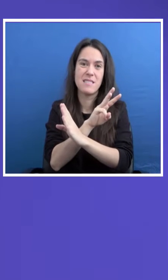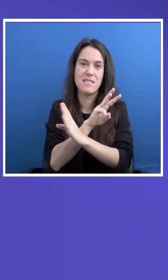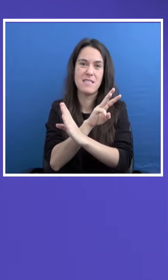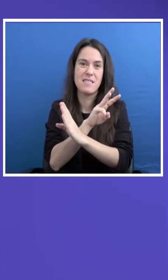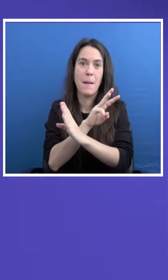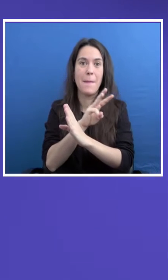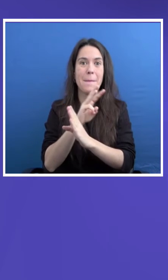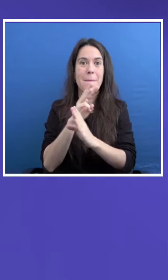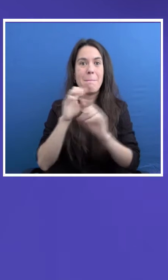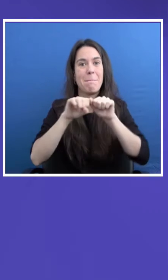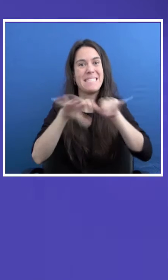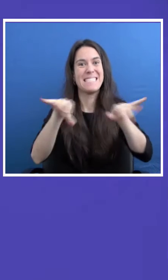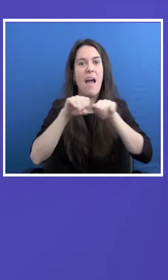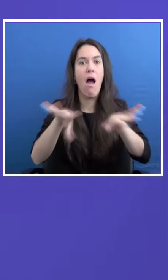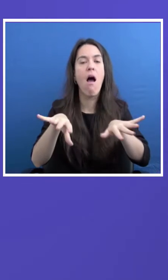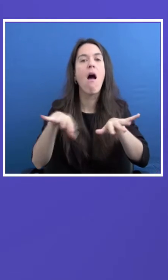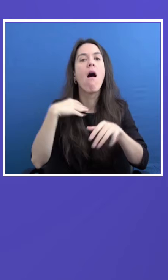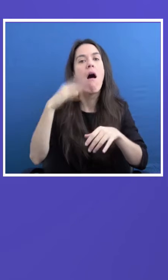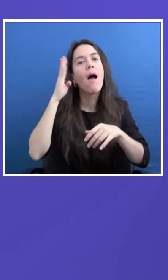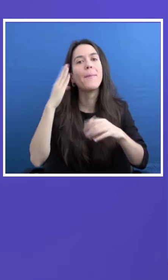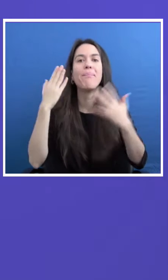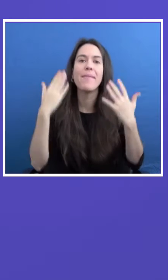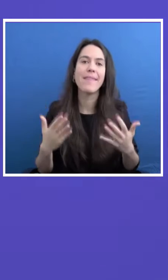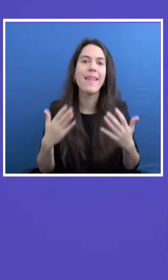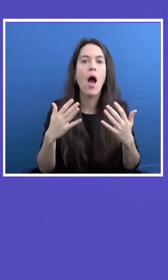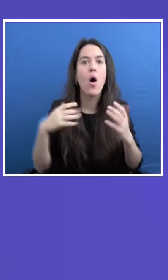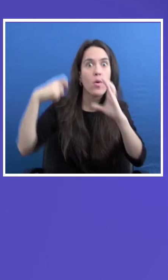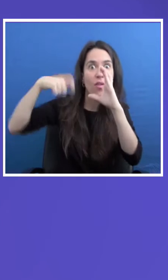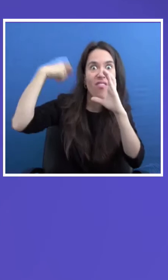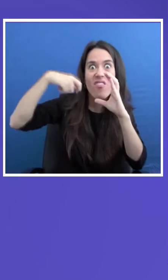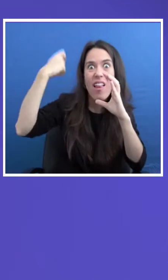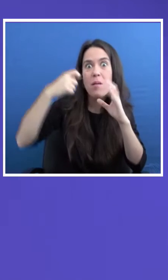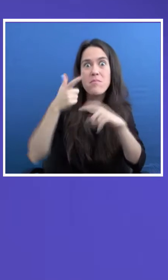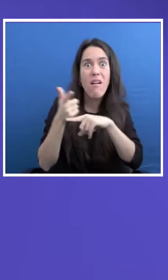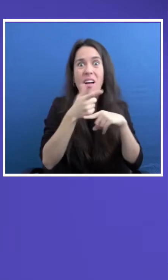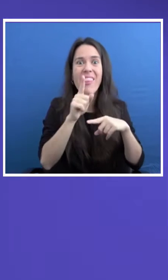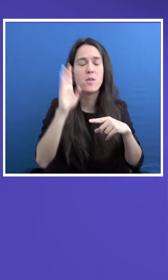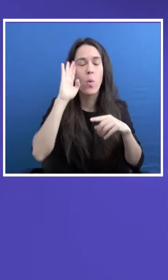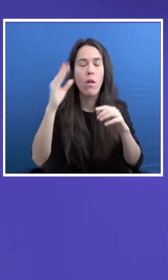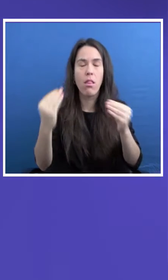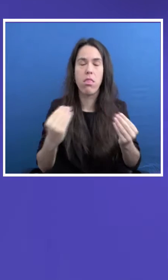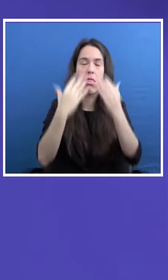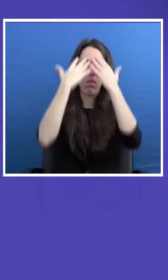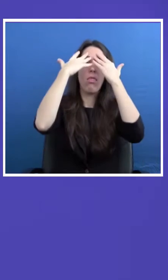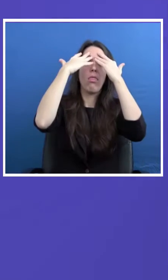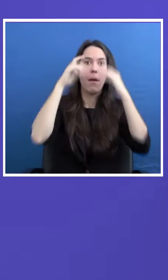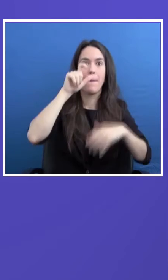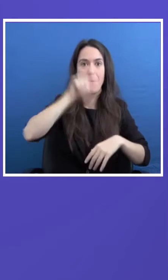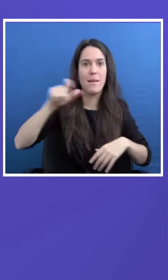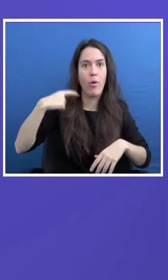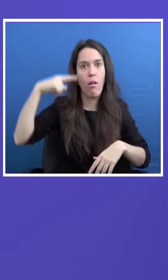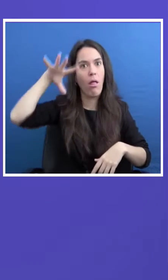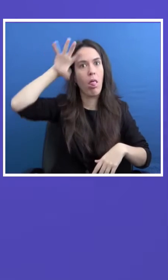soaps and the series impact on the public opinion a great deal. So we need to try